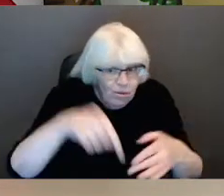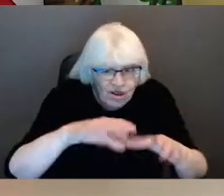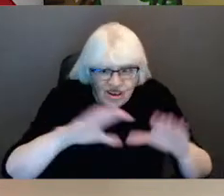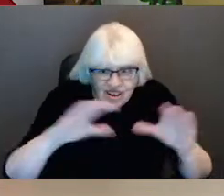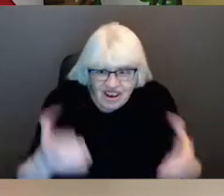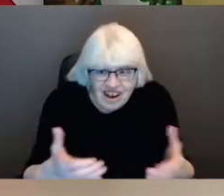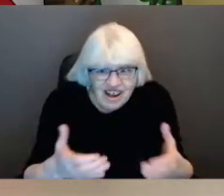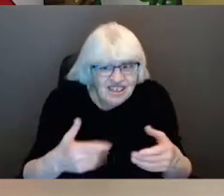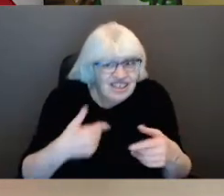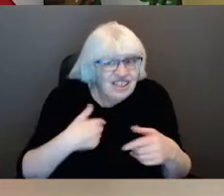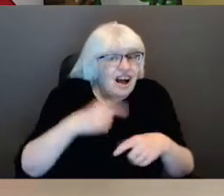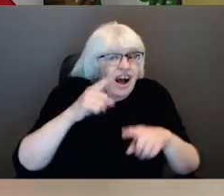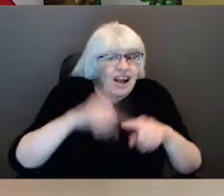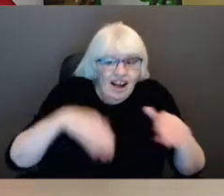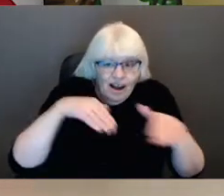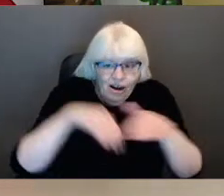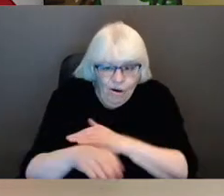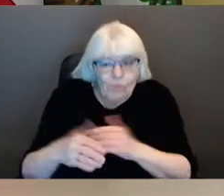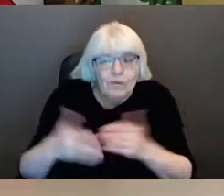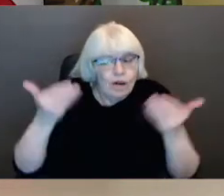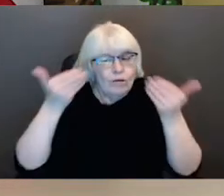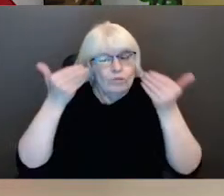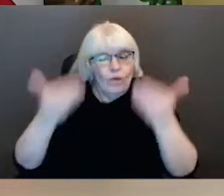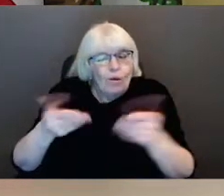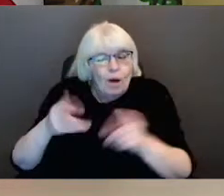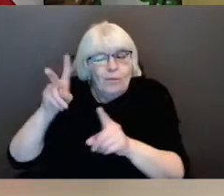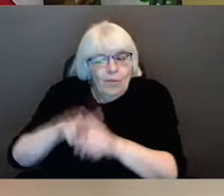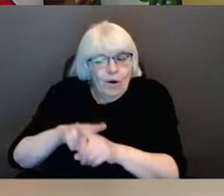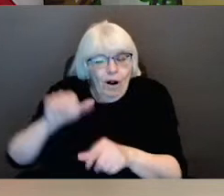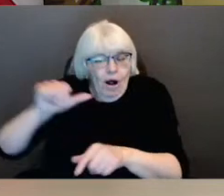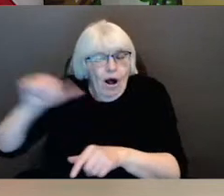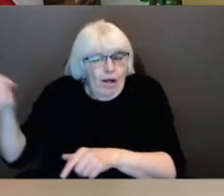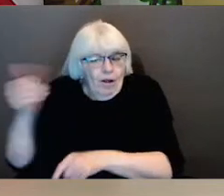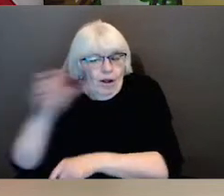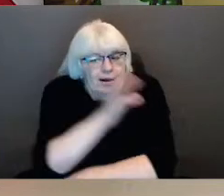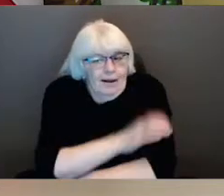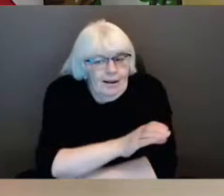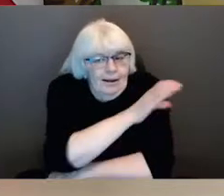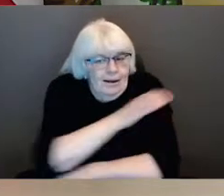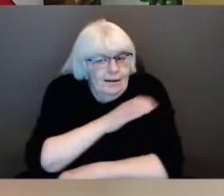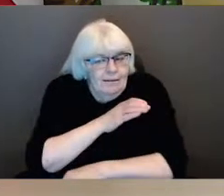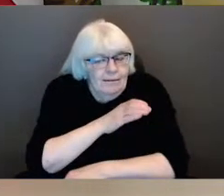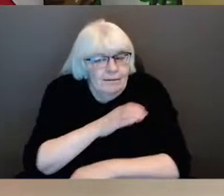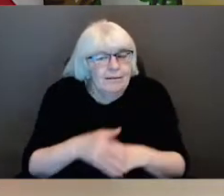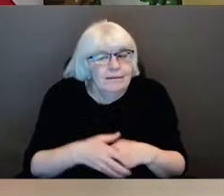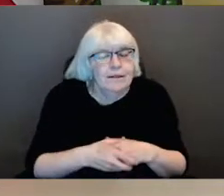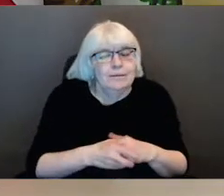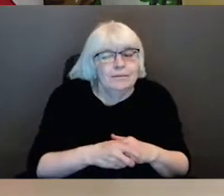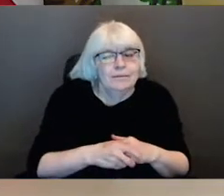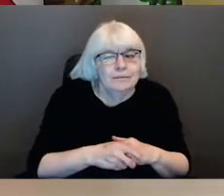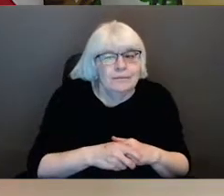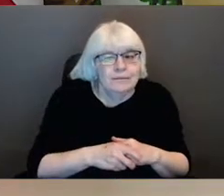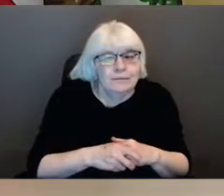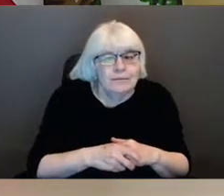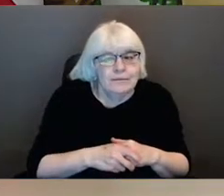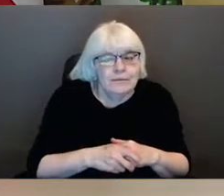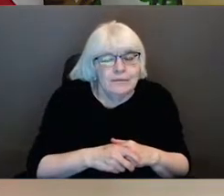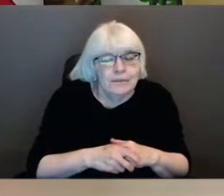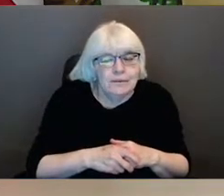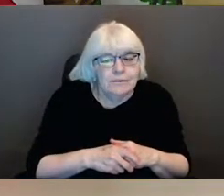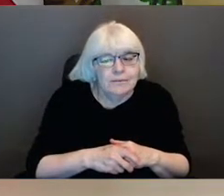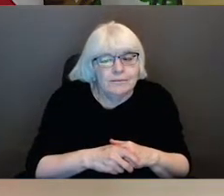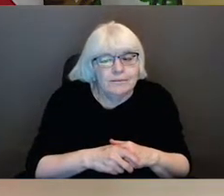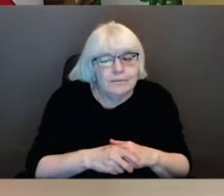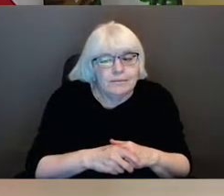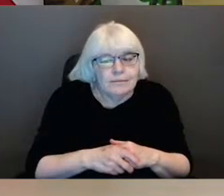book in other clinics. I do think there's just to